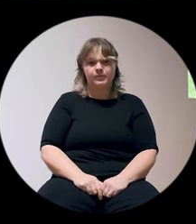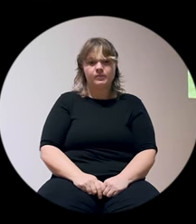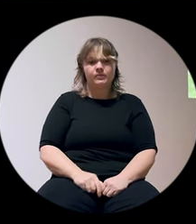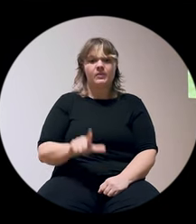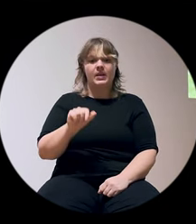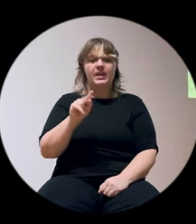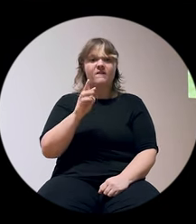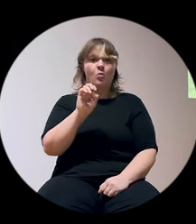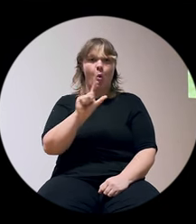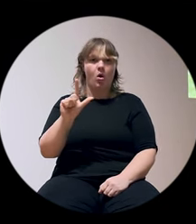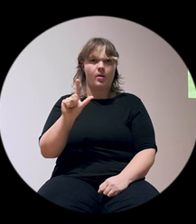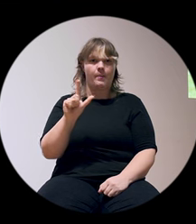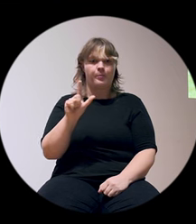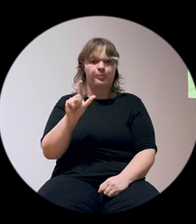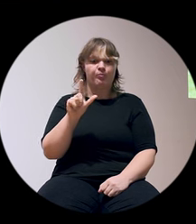Liverpool's